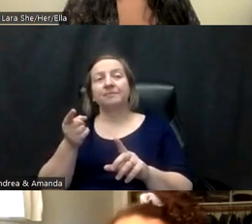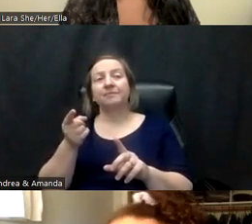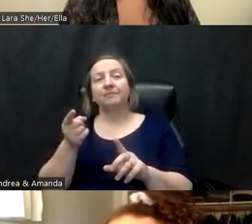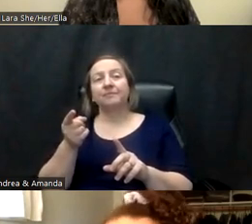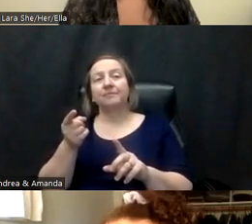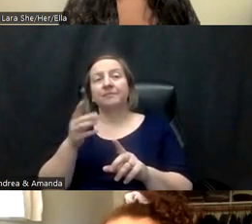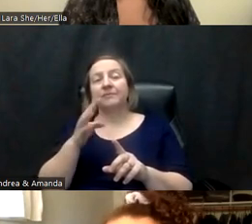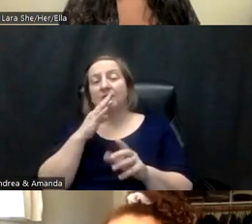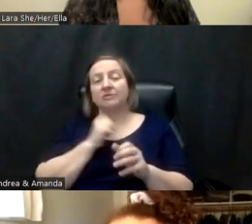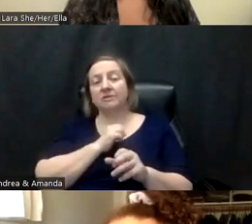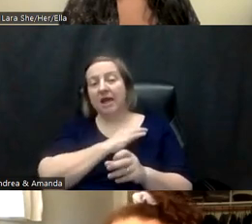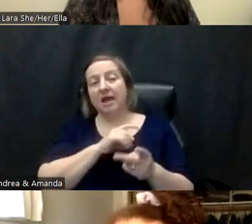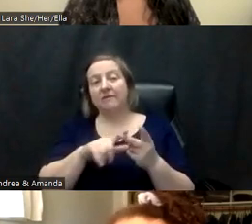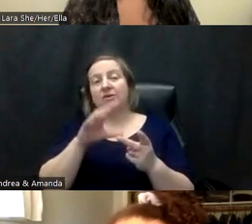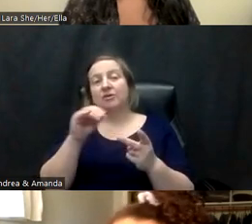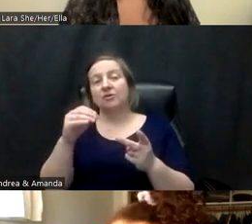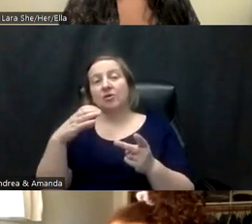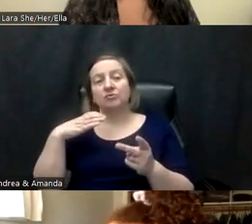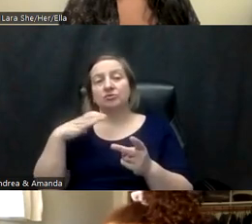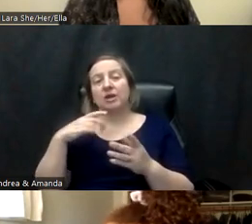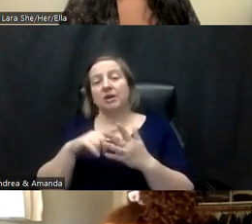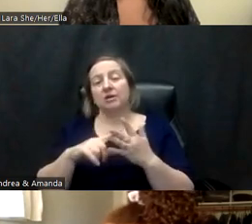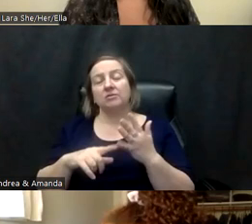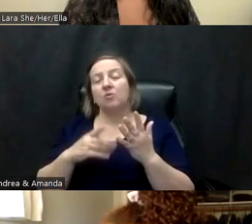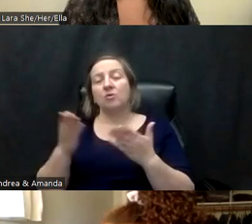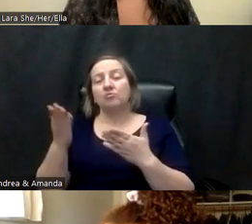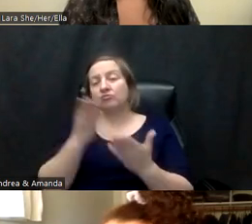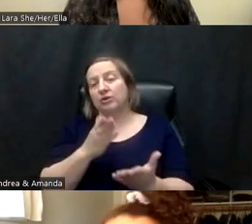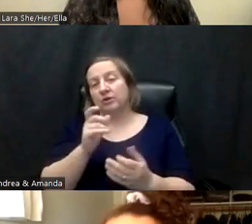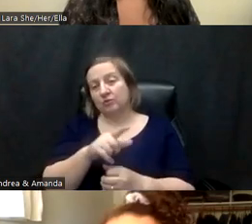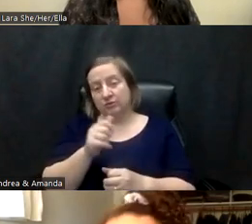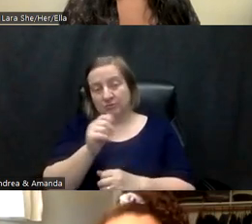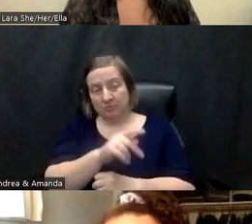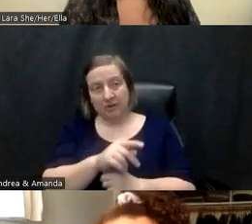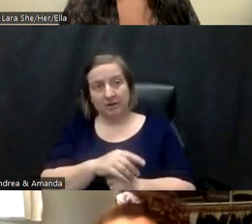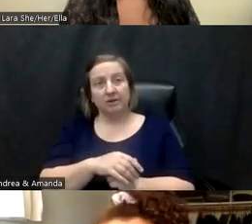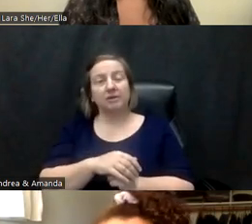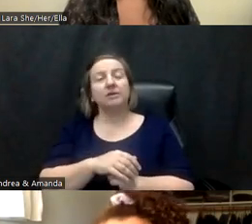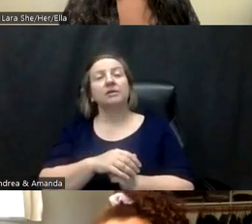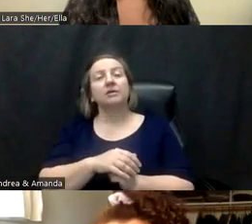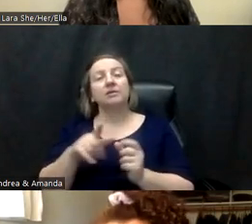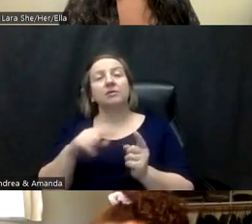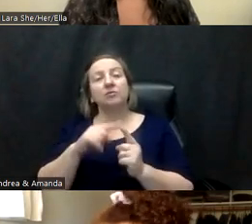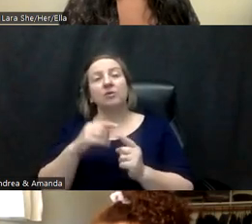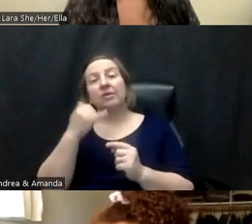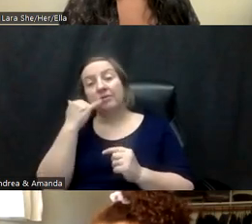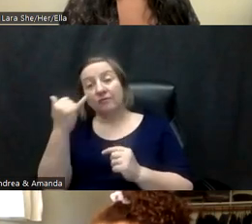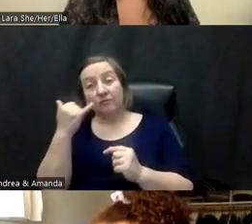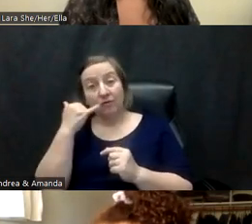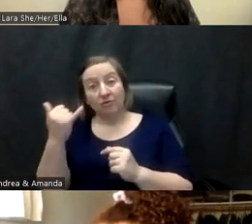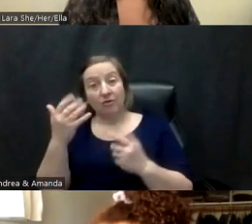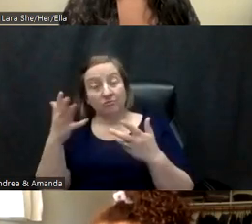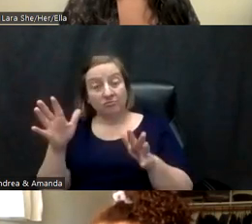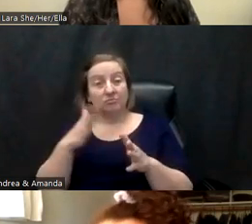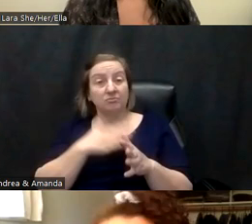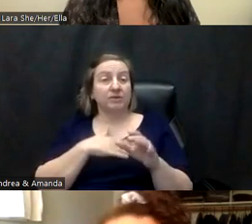to staff, to co-chair, sort of like bring that question back. And then when the phone call is over, please write